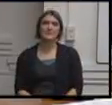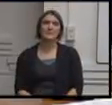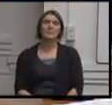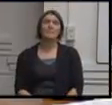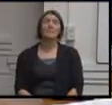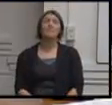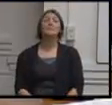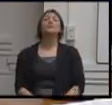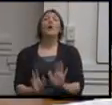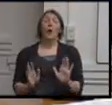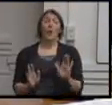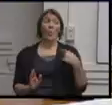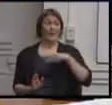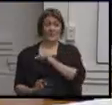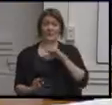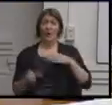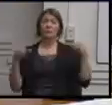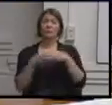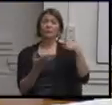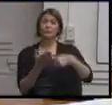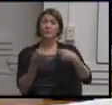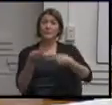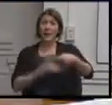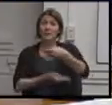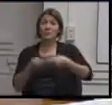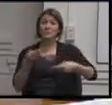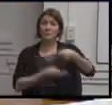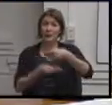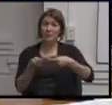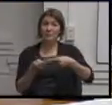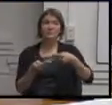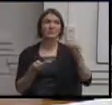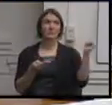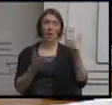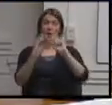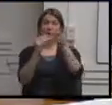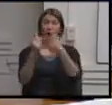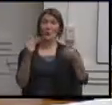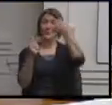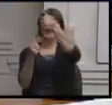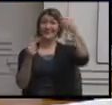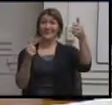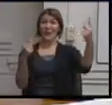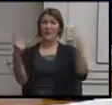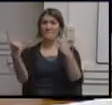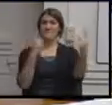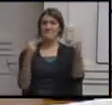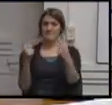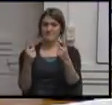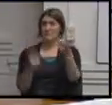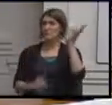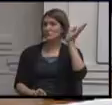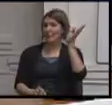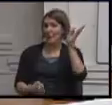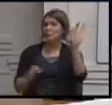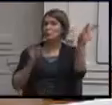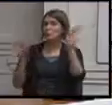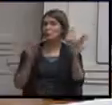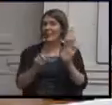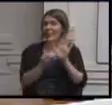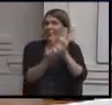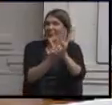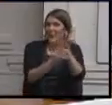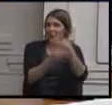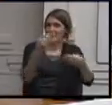During our budget discussions, we've had presentations from all department heads who've walked through the budgets that